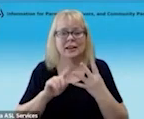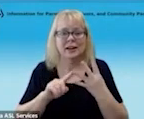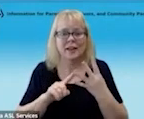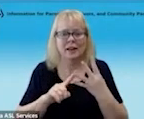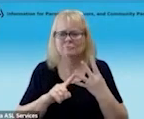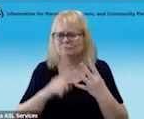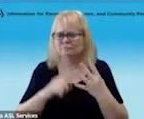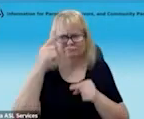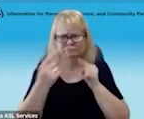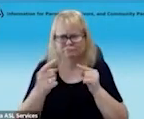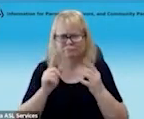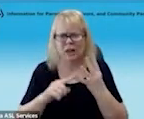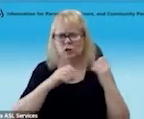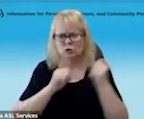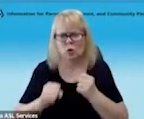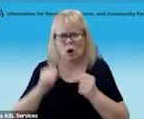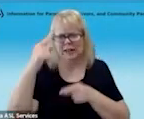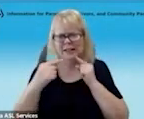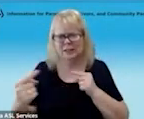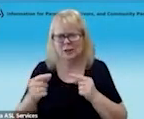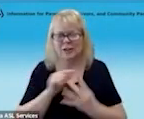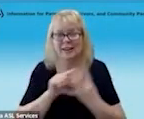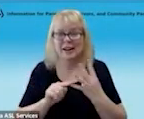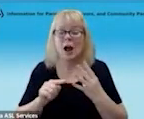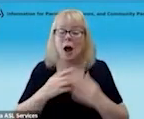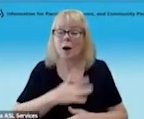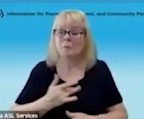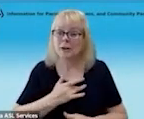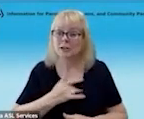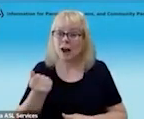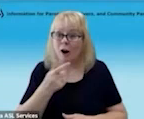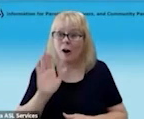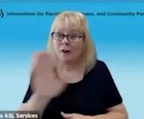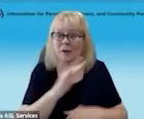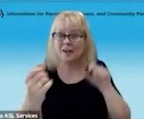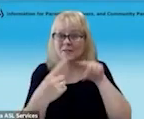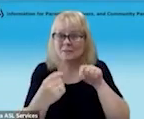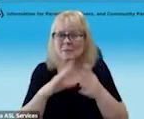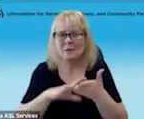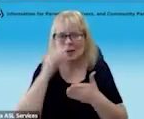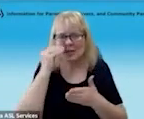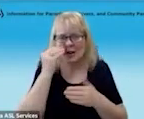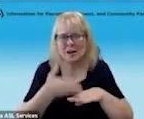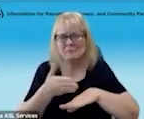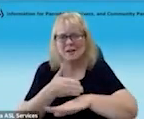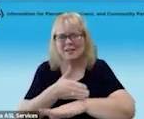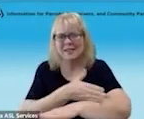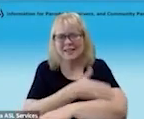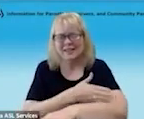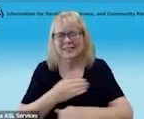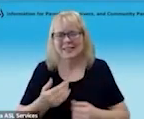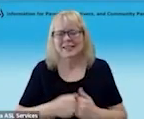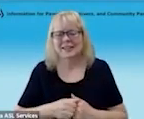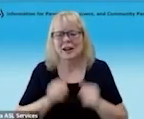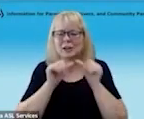better. And where things have gone well, just continue in that direction. We have 30 seconds for this as we are